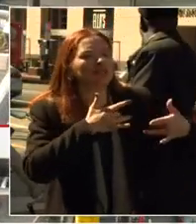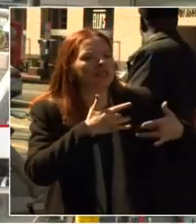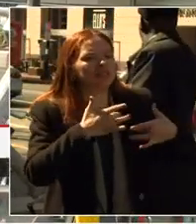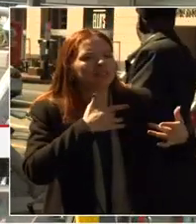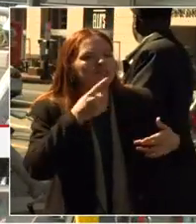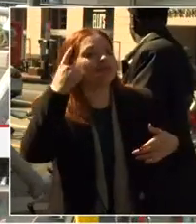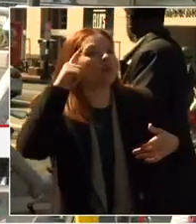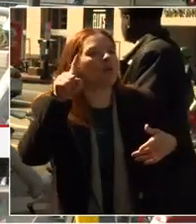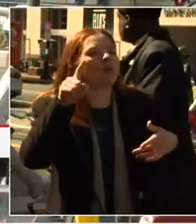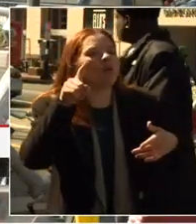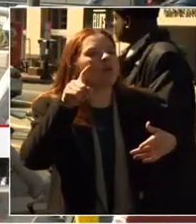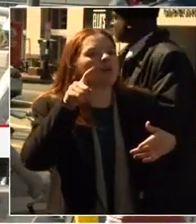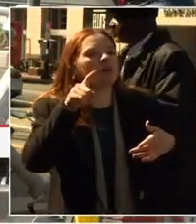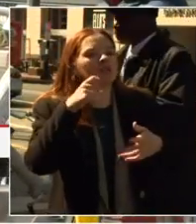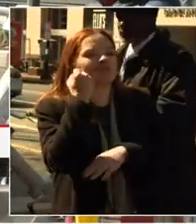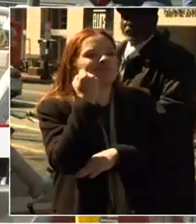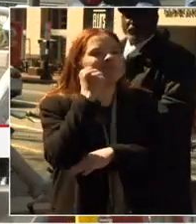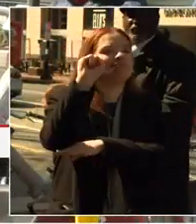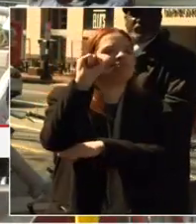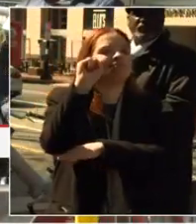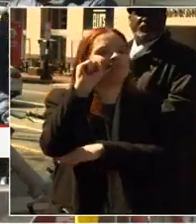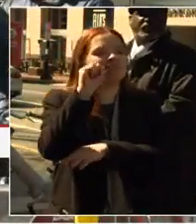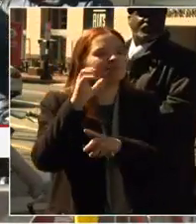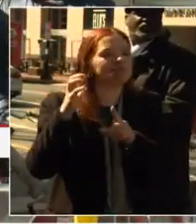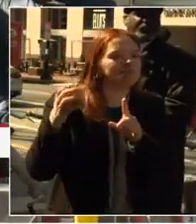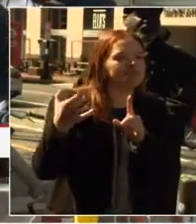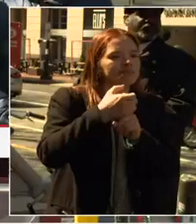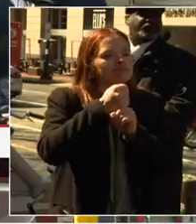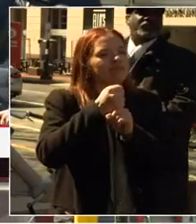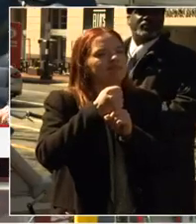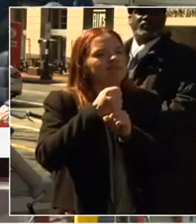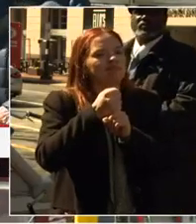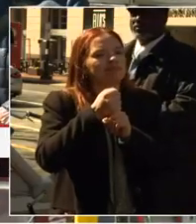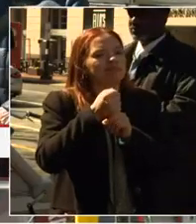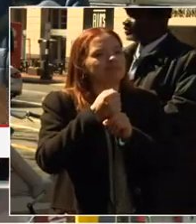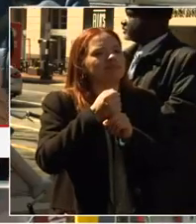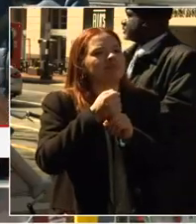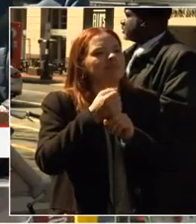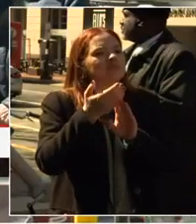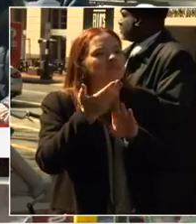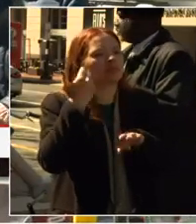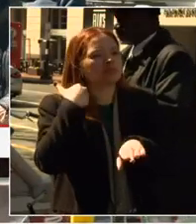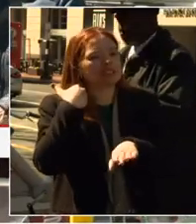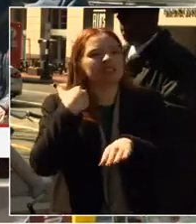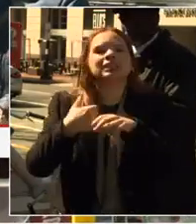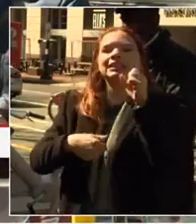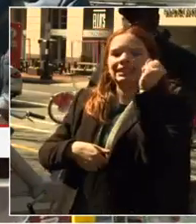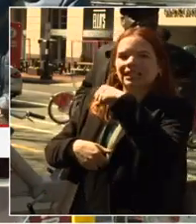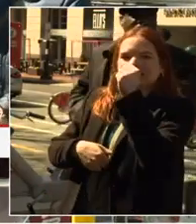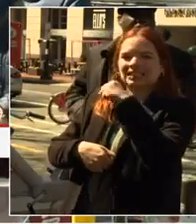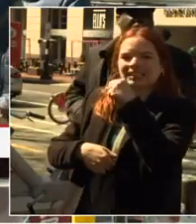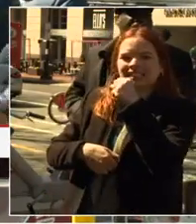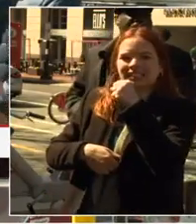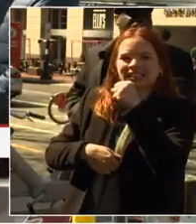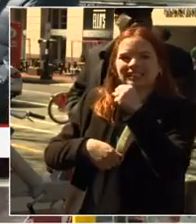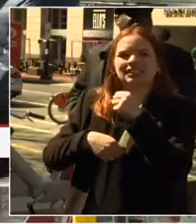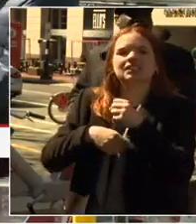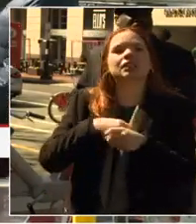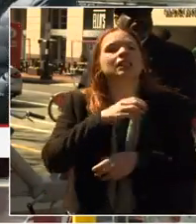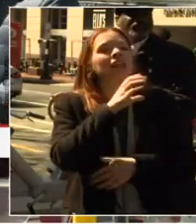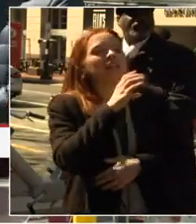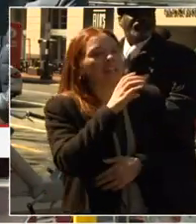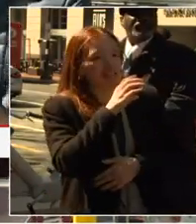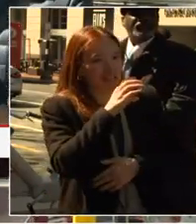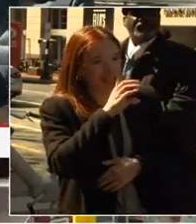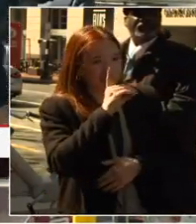protests surrounding the arrest of former President Trump? Thank you, Mark. We have been with our D.C. Homeland Security, and I'll